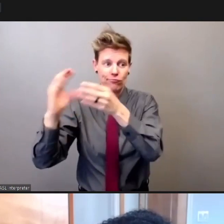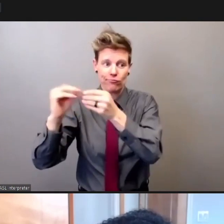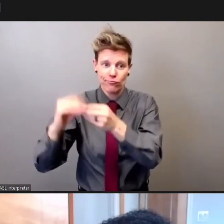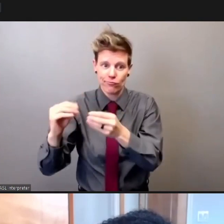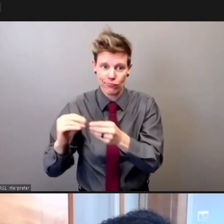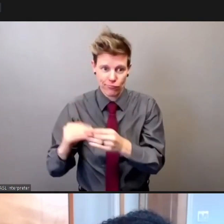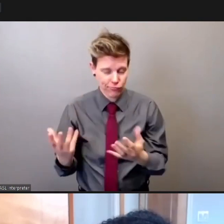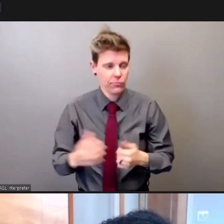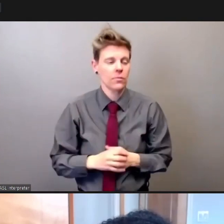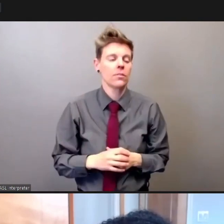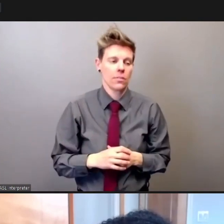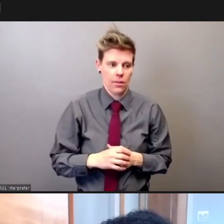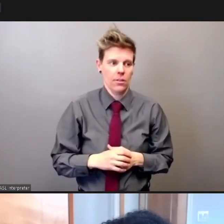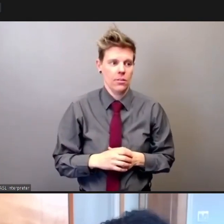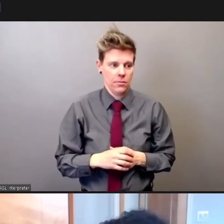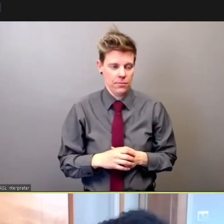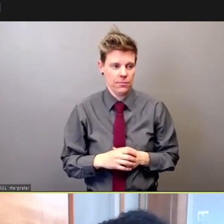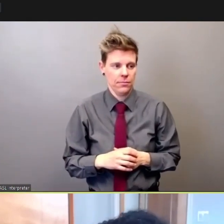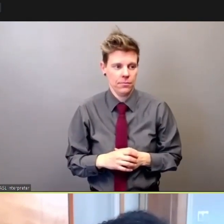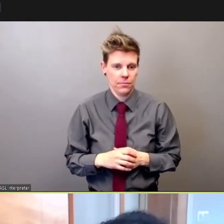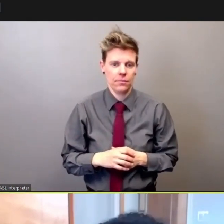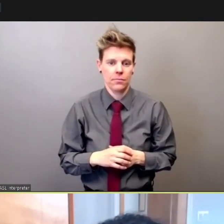which is mostly true, right?